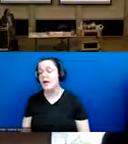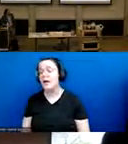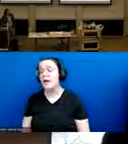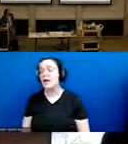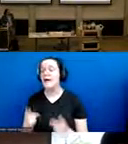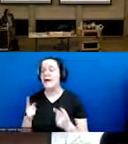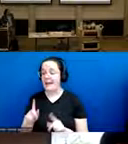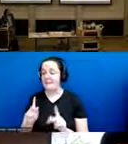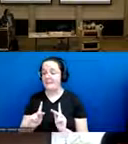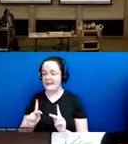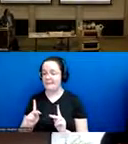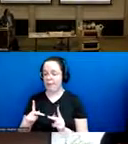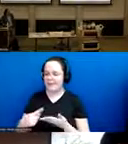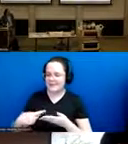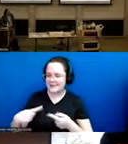about